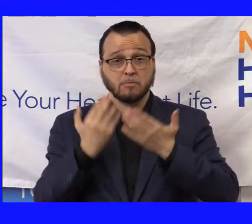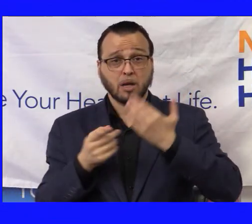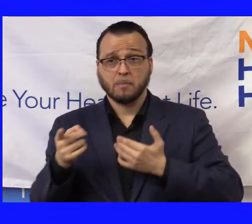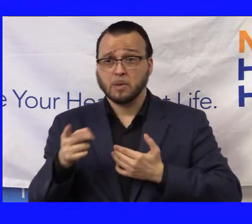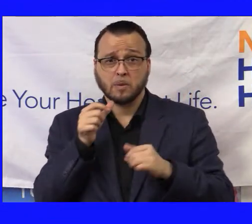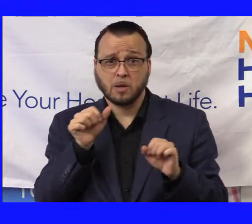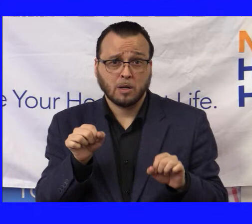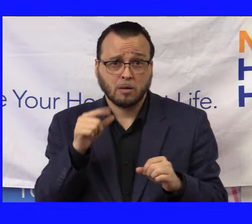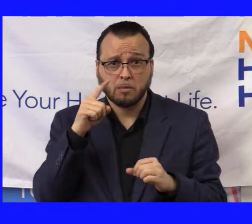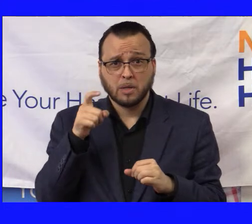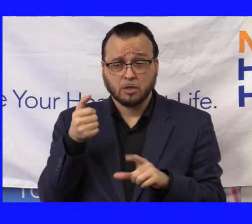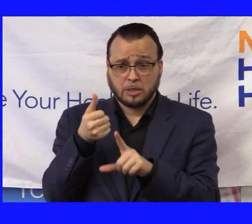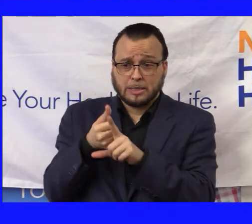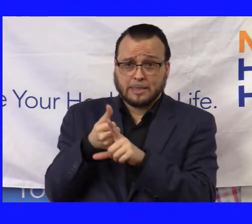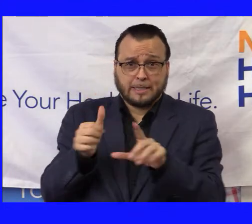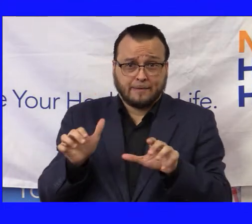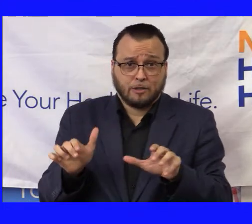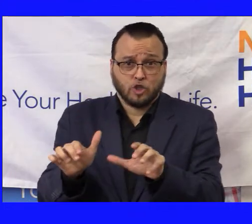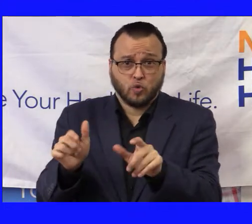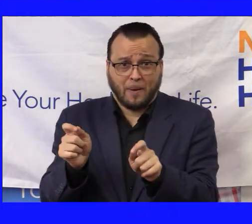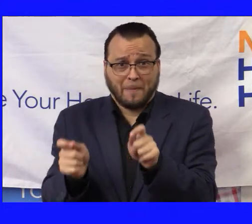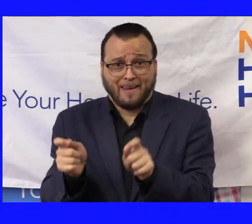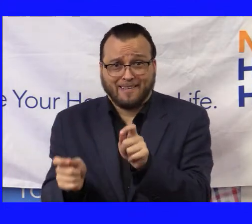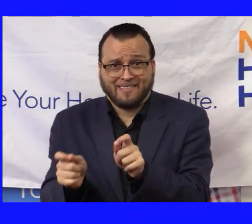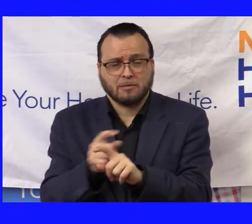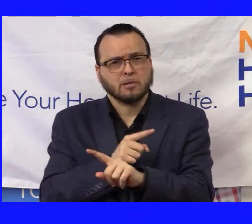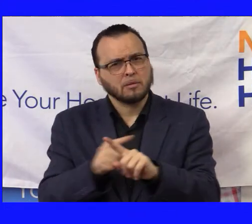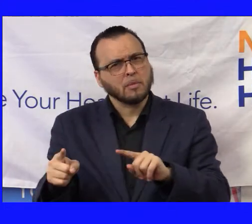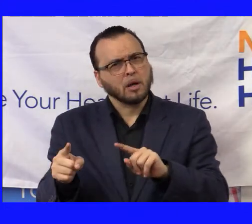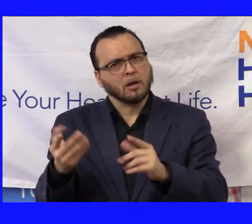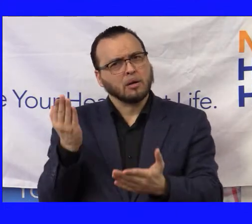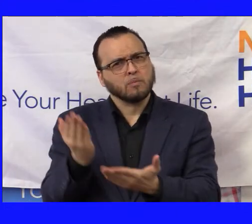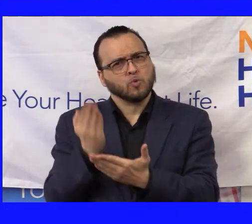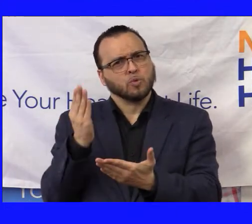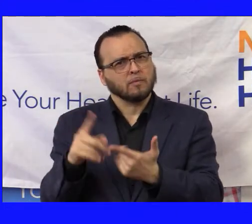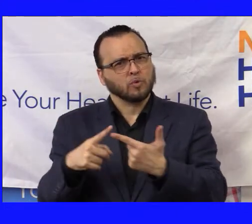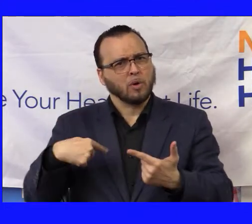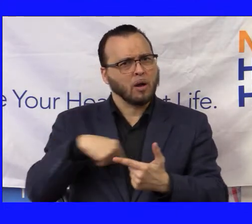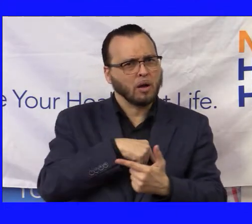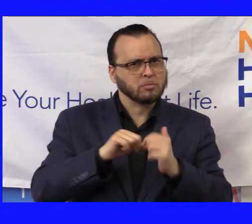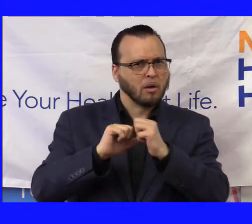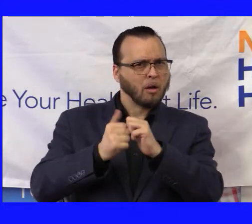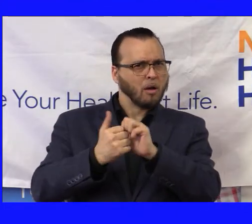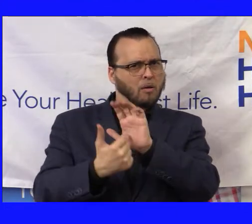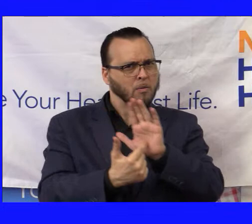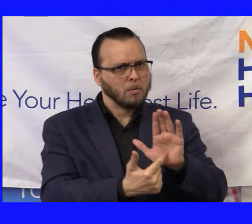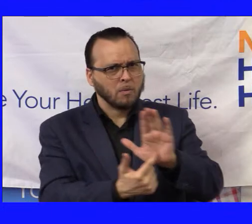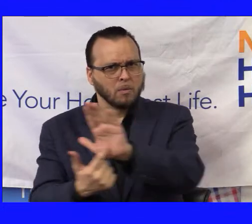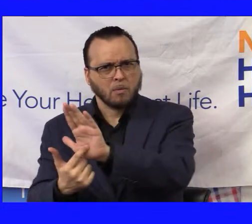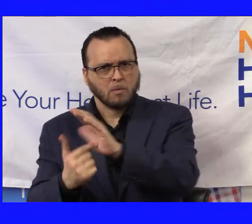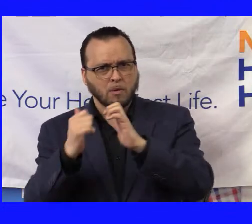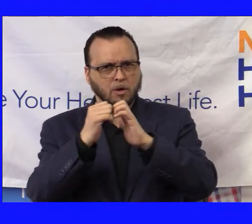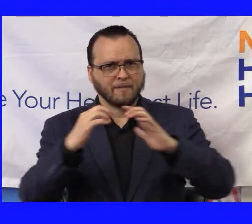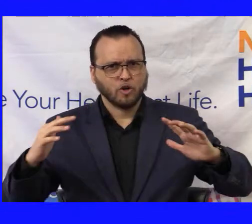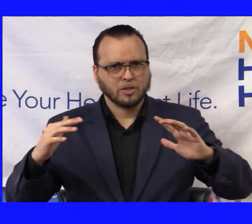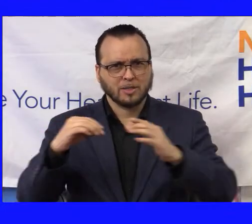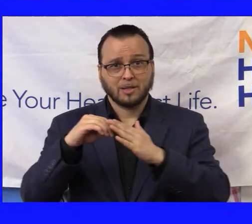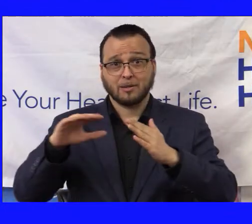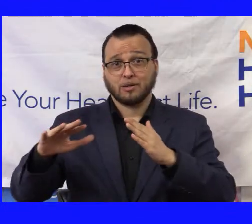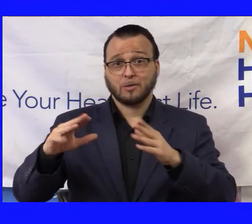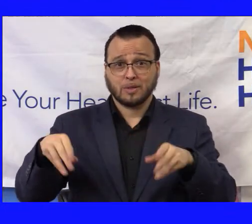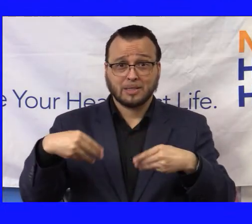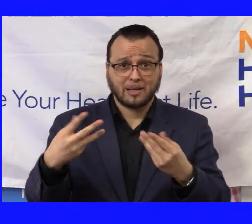the maintenance. That at least they show how they are approaching the diversification of their supply chain and how they are looking